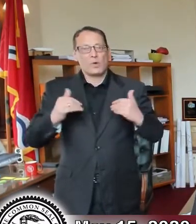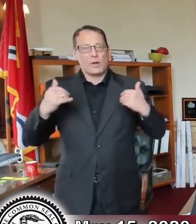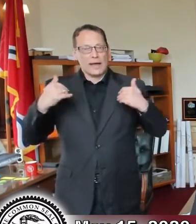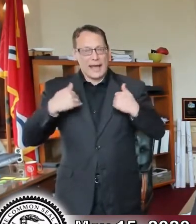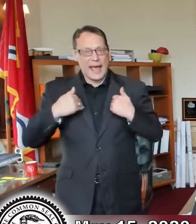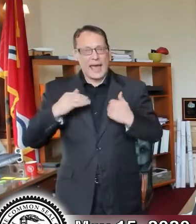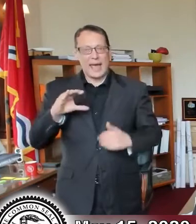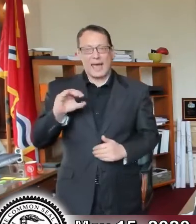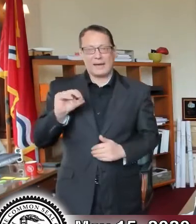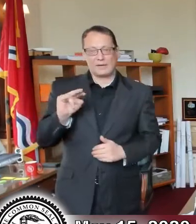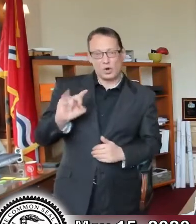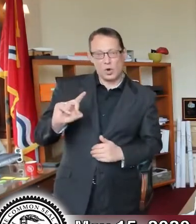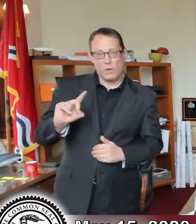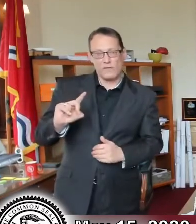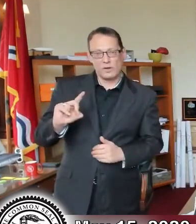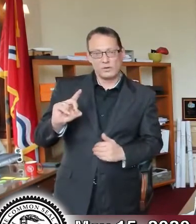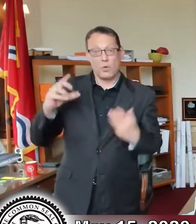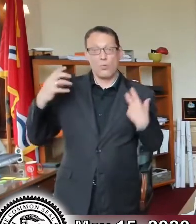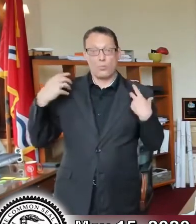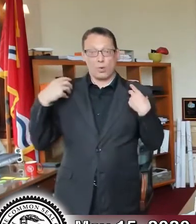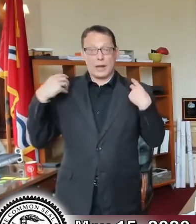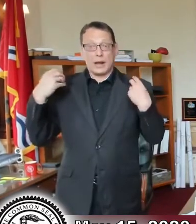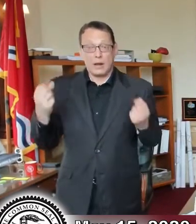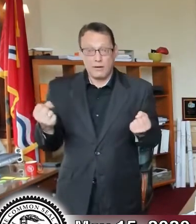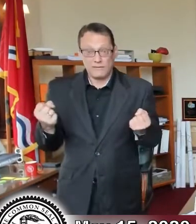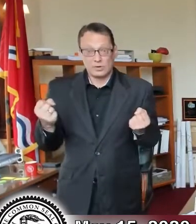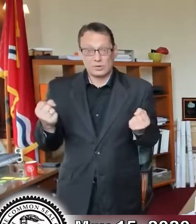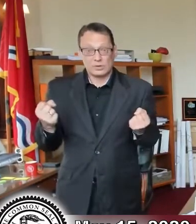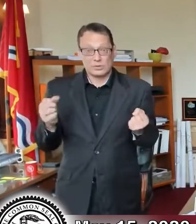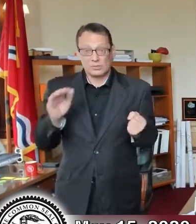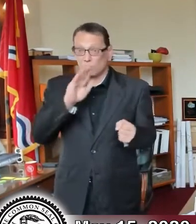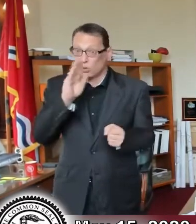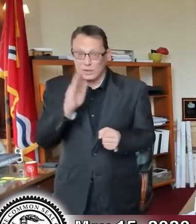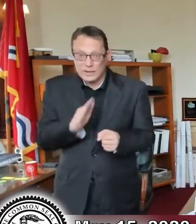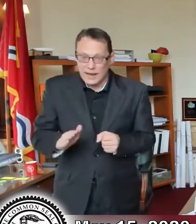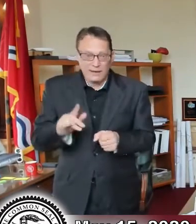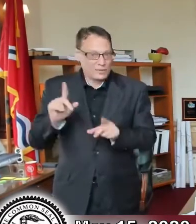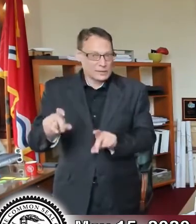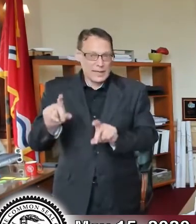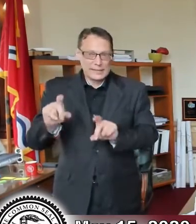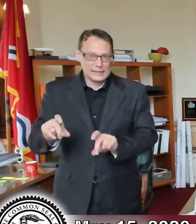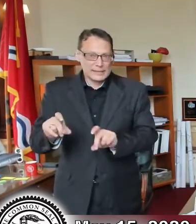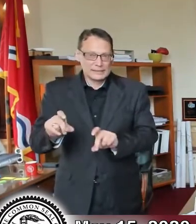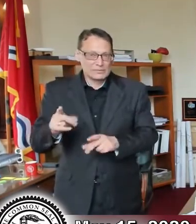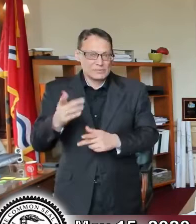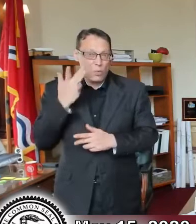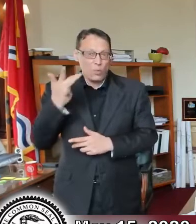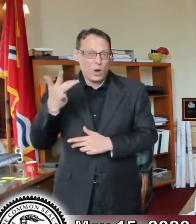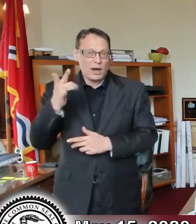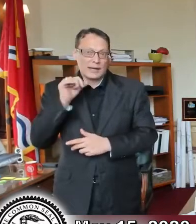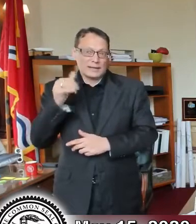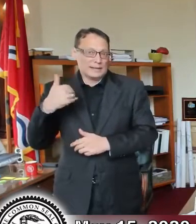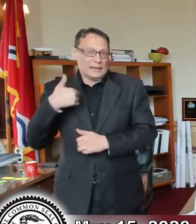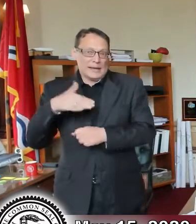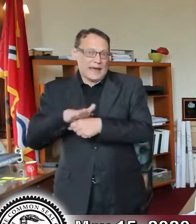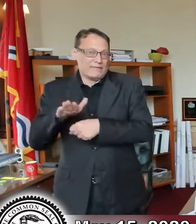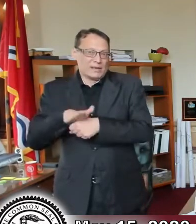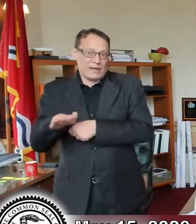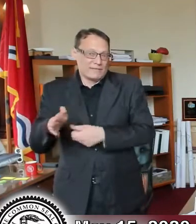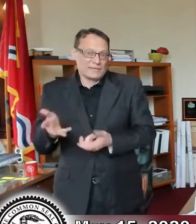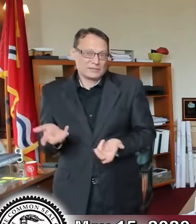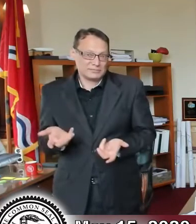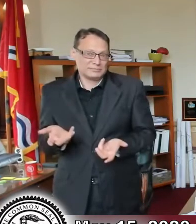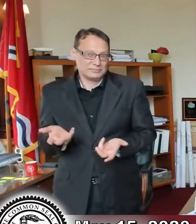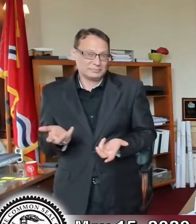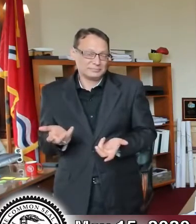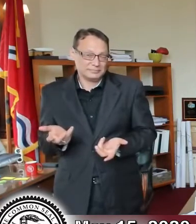COVID, recovered from COVID, were never tested because we just didn't have the testing capability